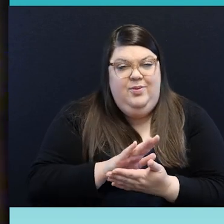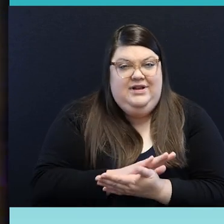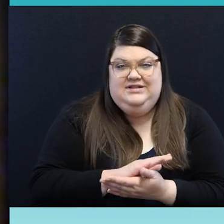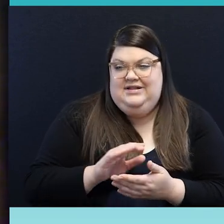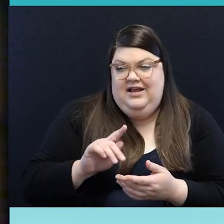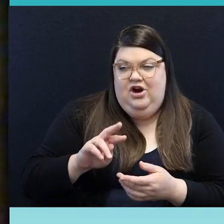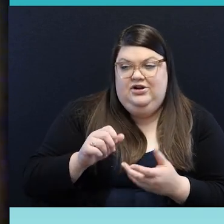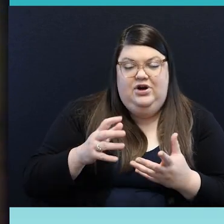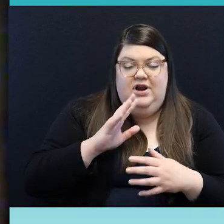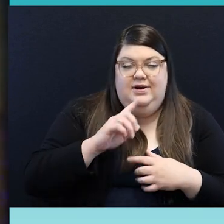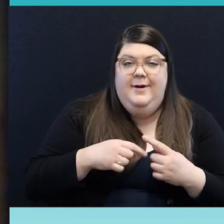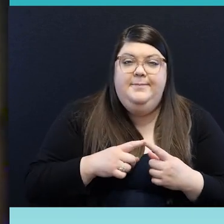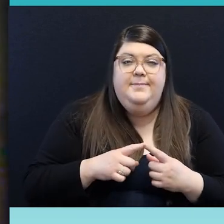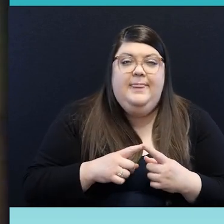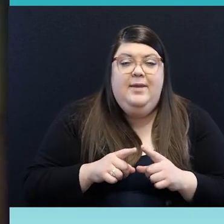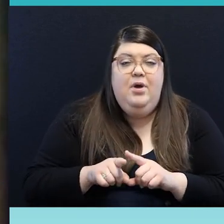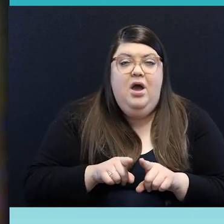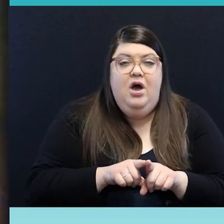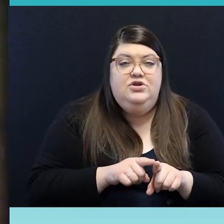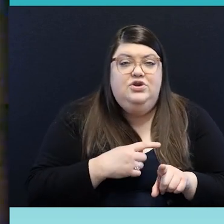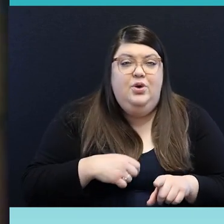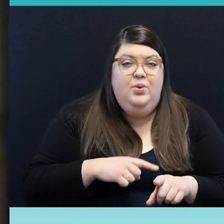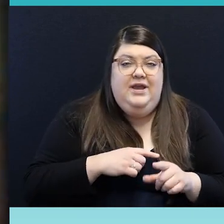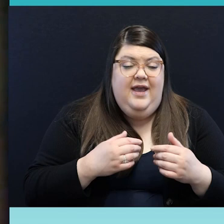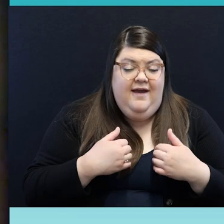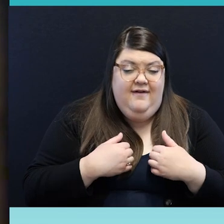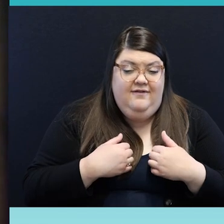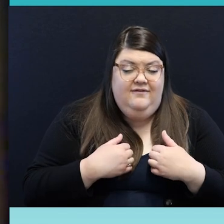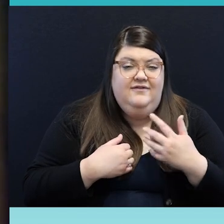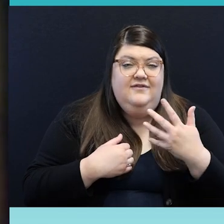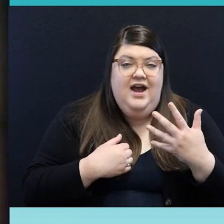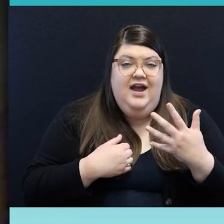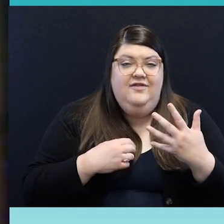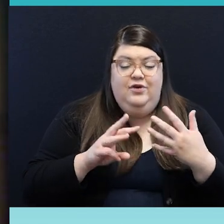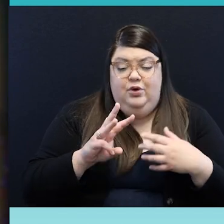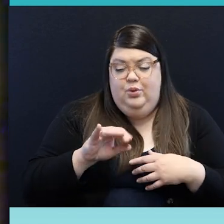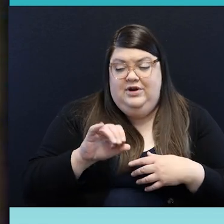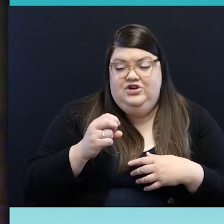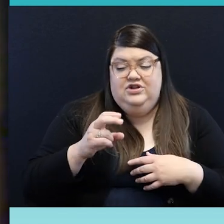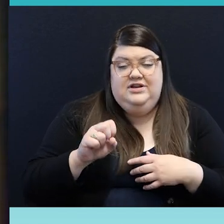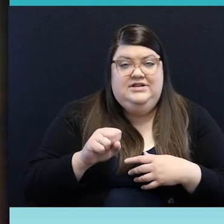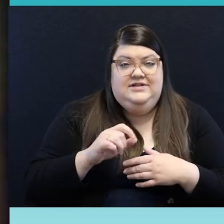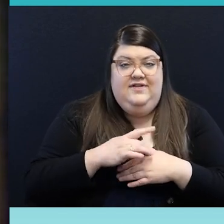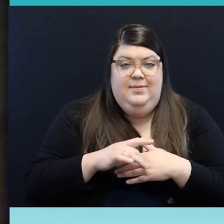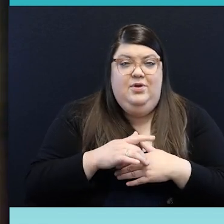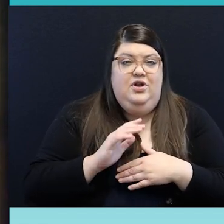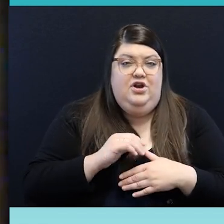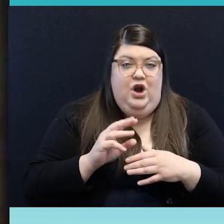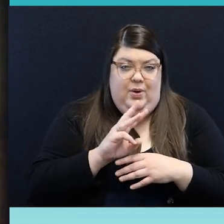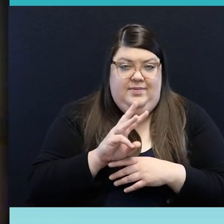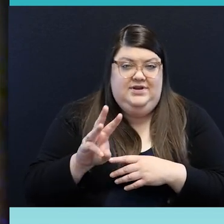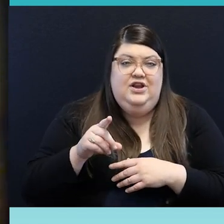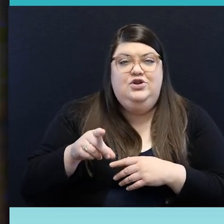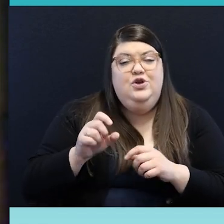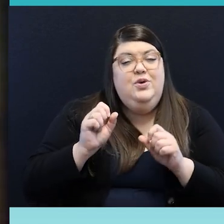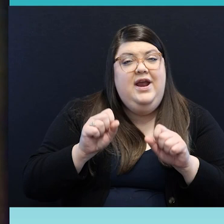about. But we also have five wishes available on our website. So